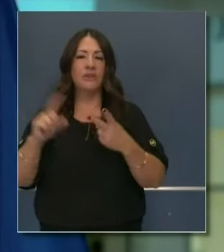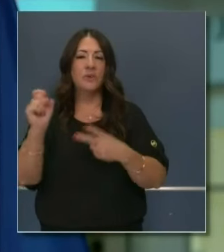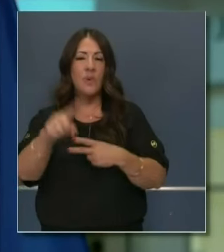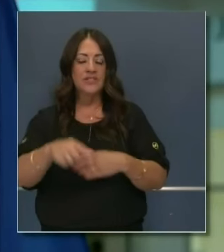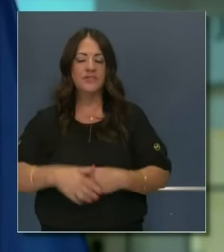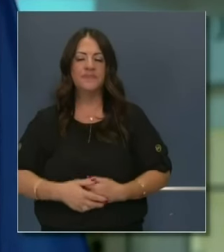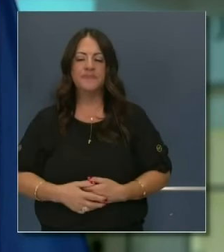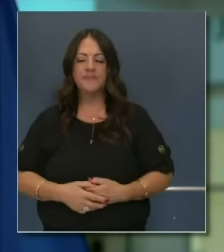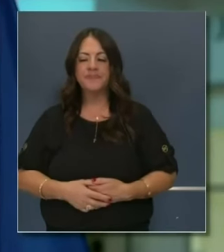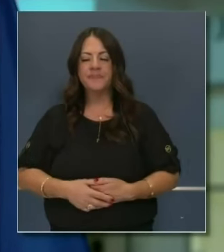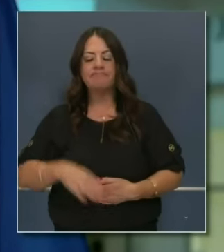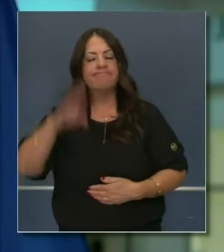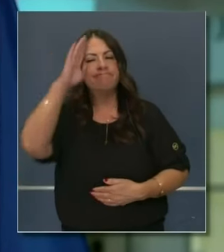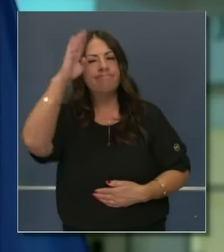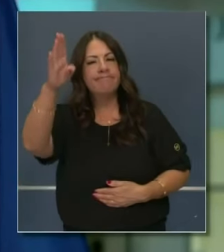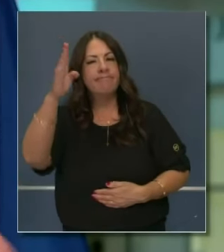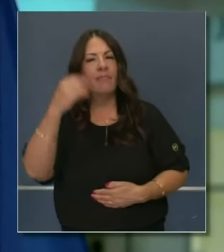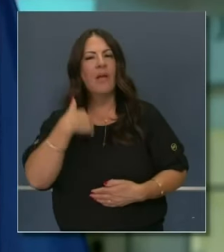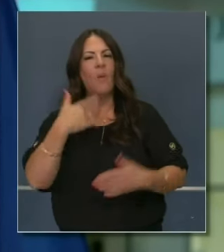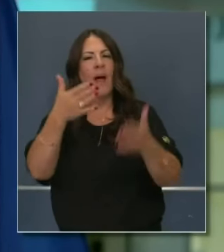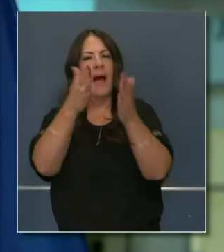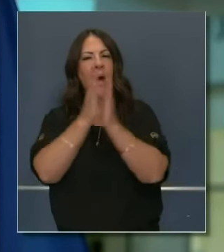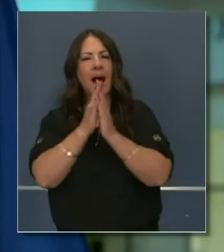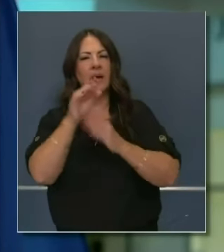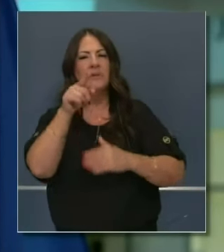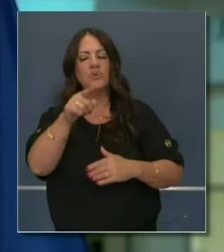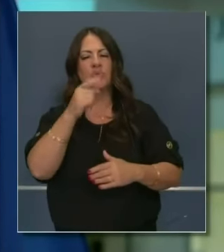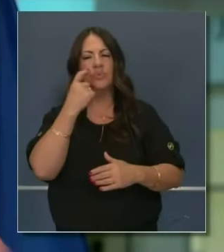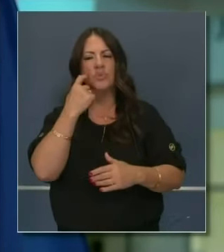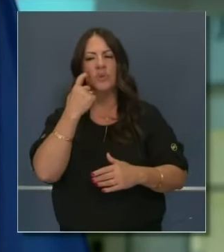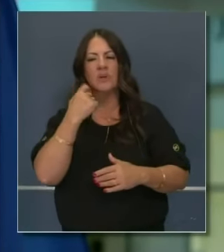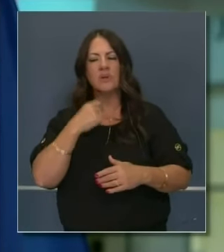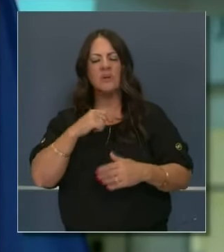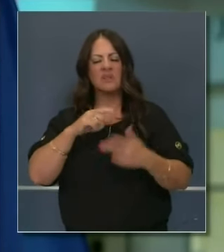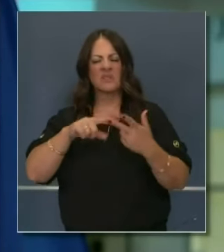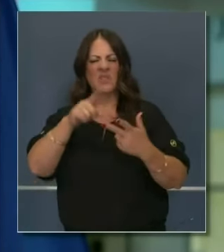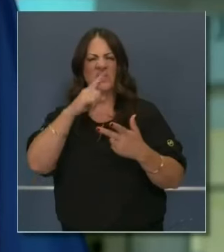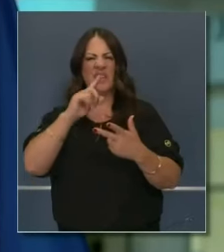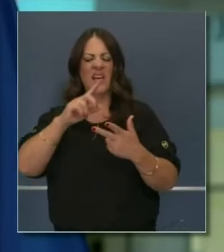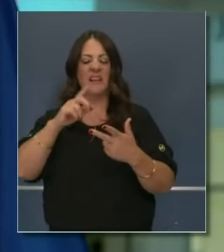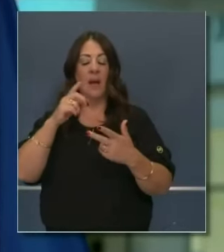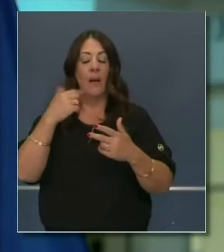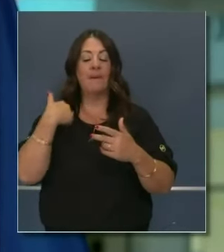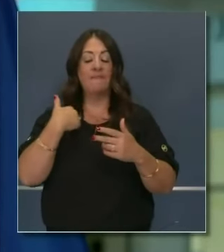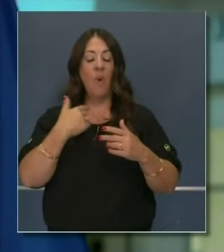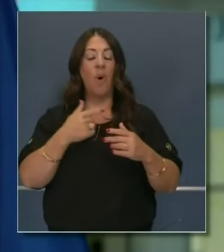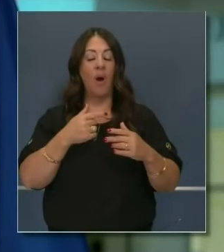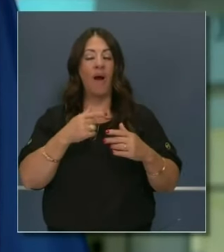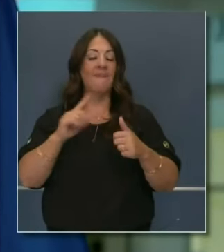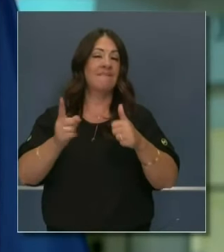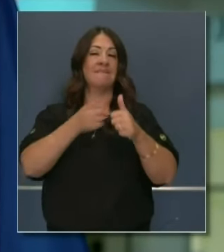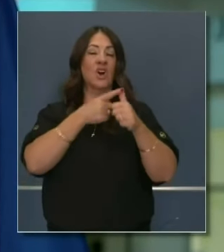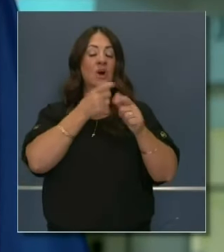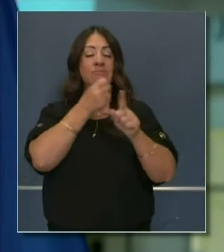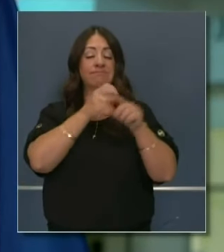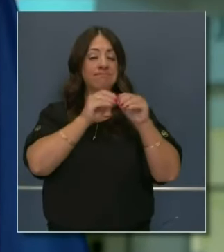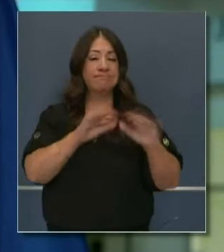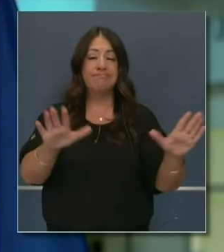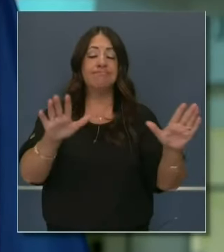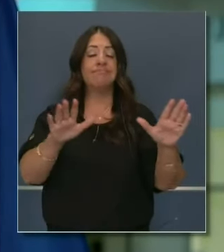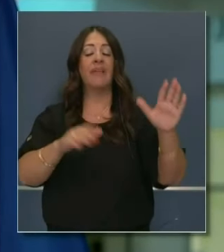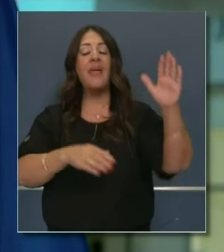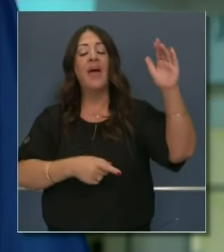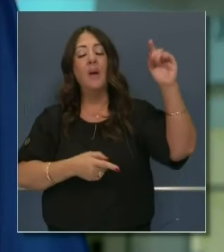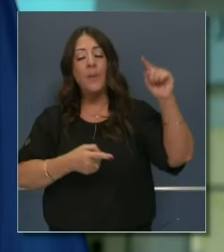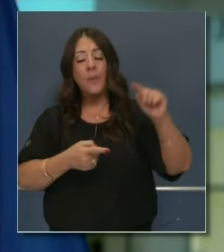Hi, Governor. I wanted to ask you about this second/third wave that you mentioned is picking up in a lot